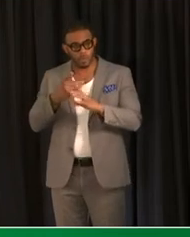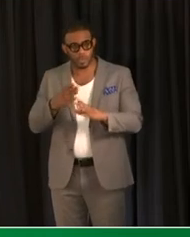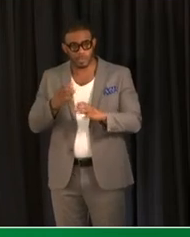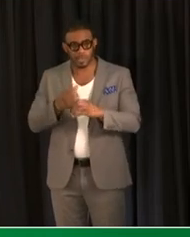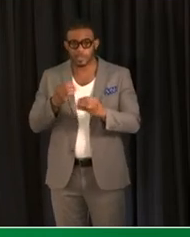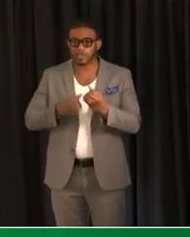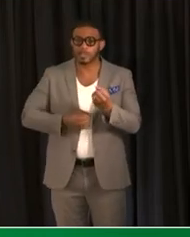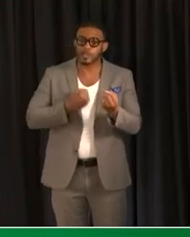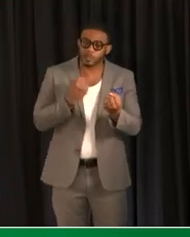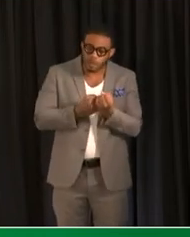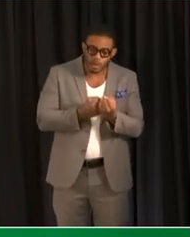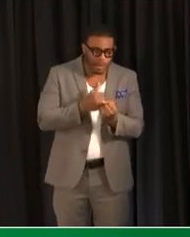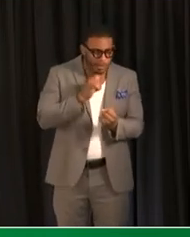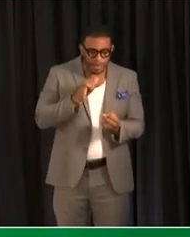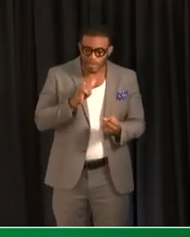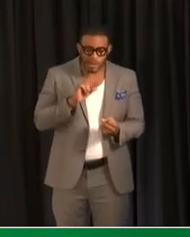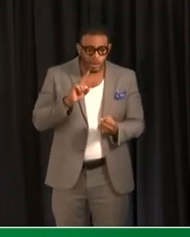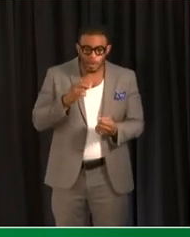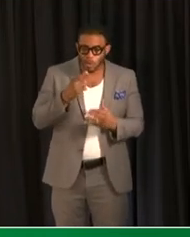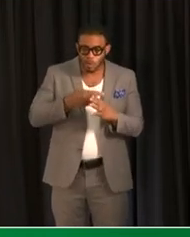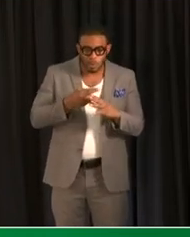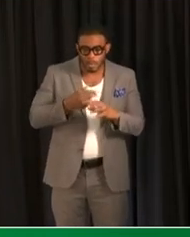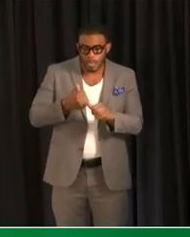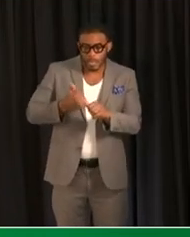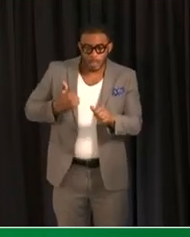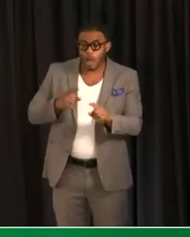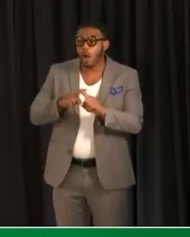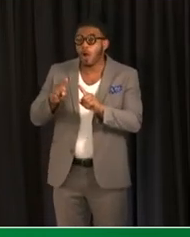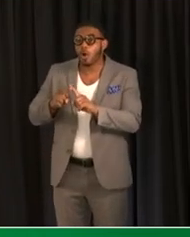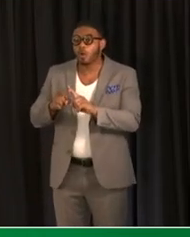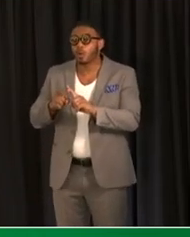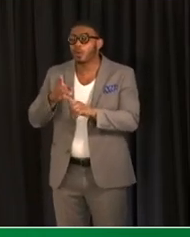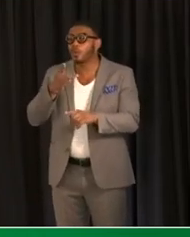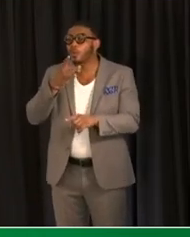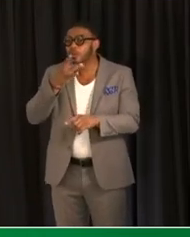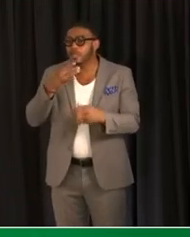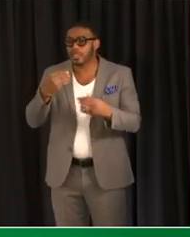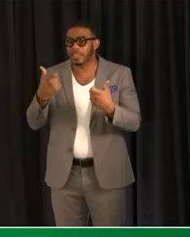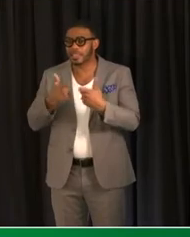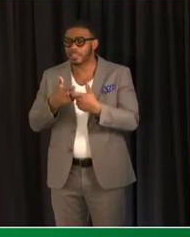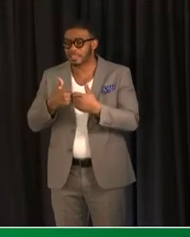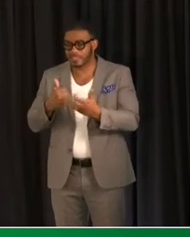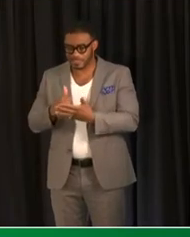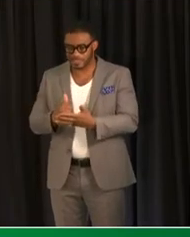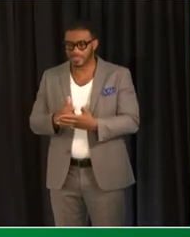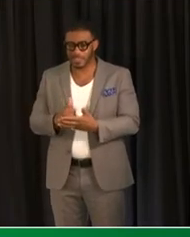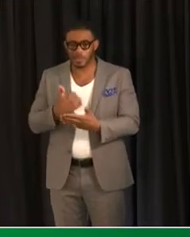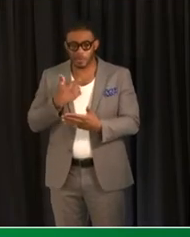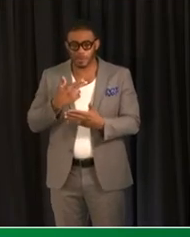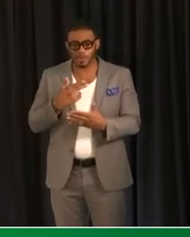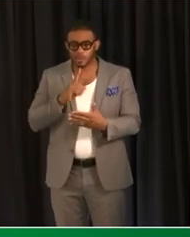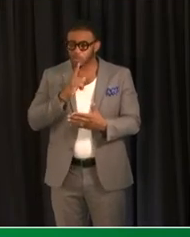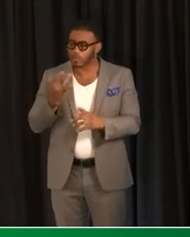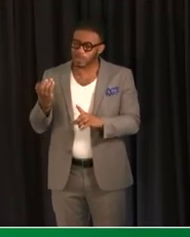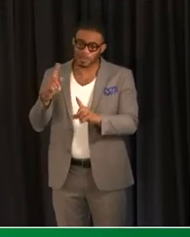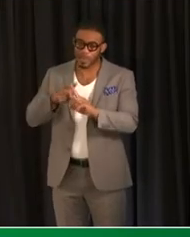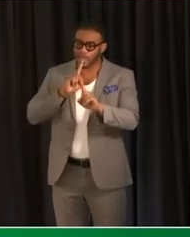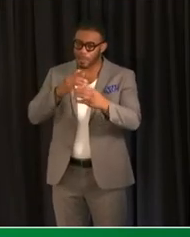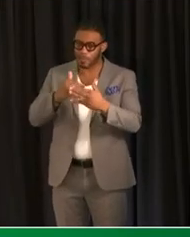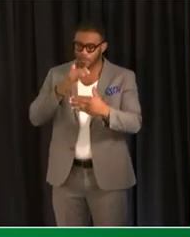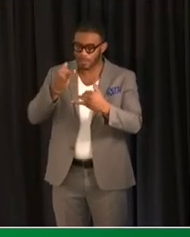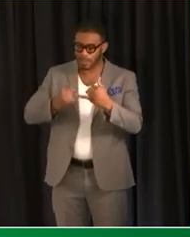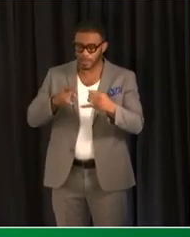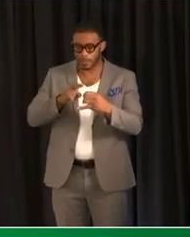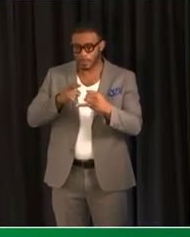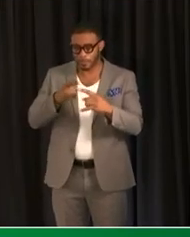for renters to get support on not just their rent that's in arrears, but also their utility assistance. So we'll be sure to come back to you